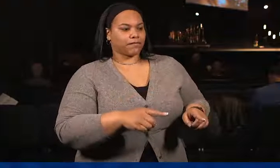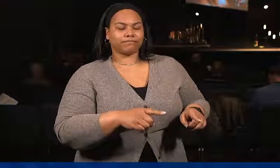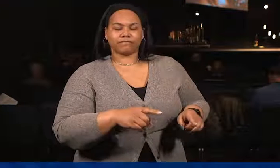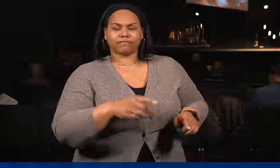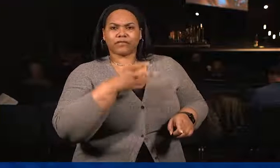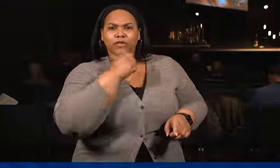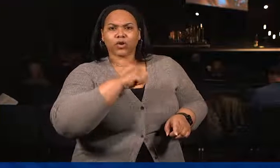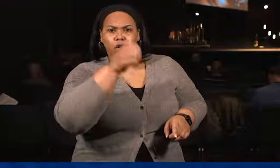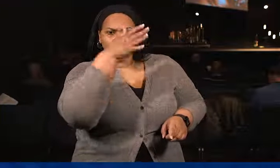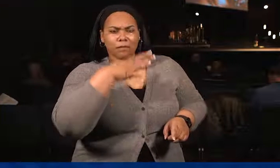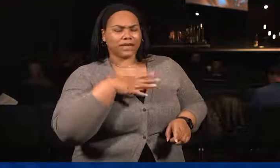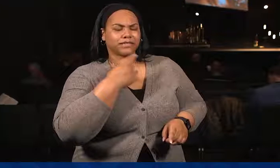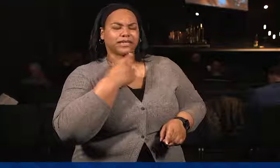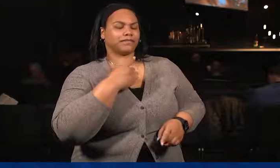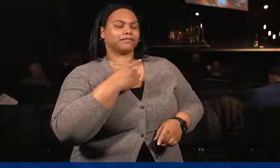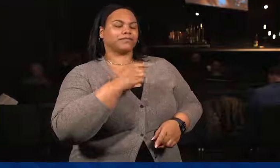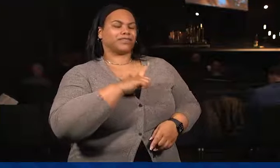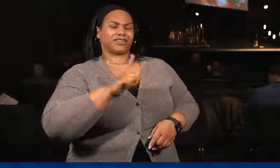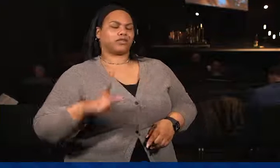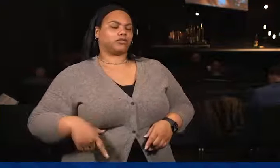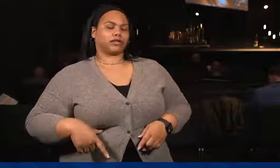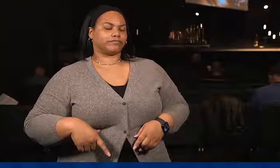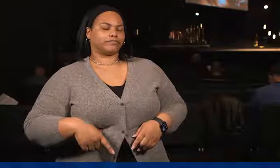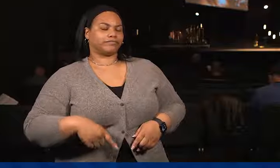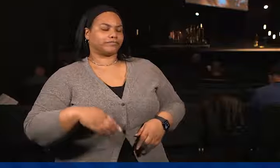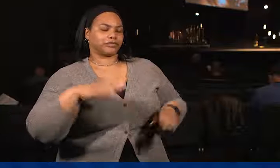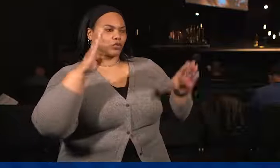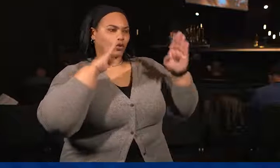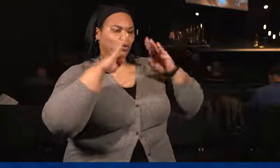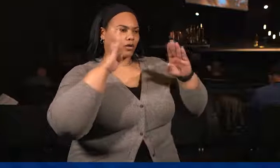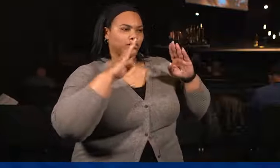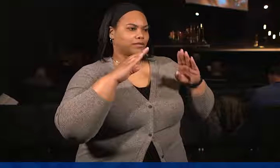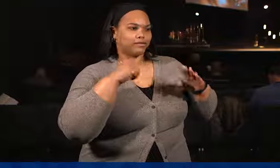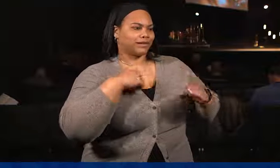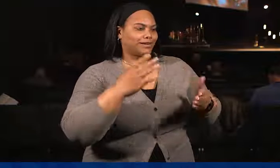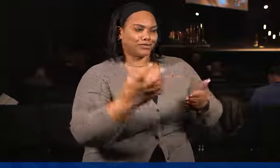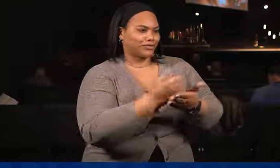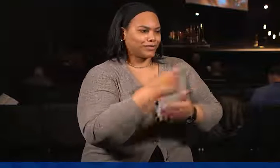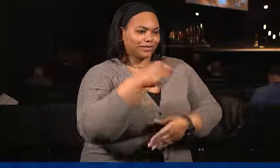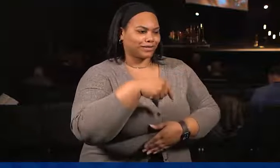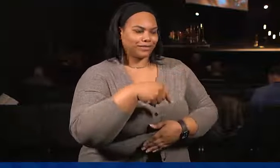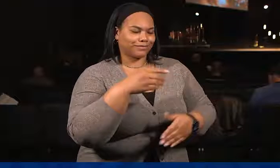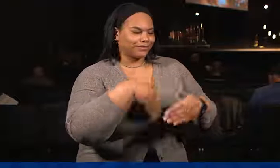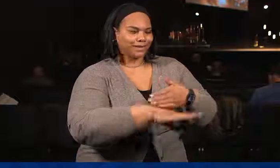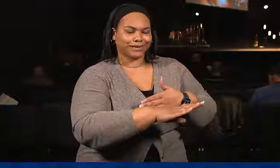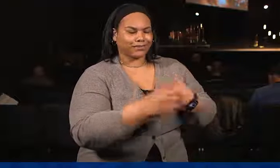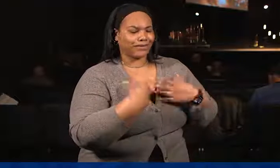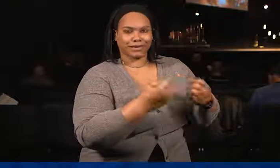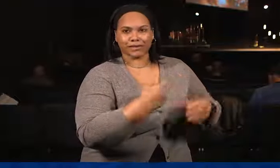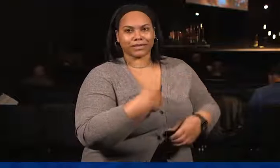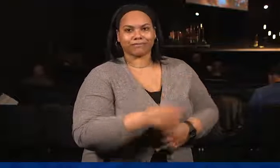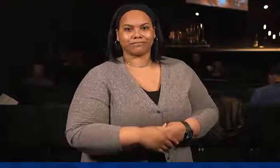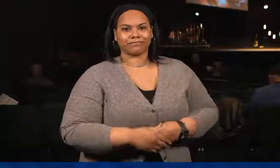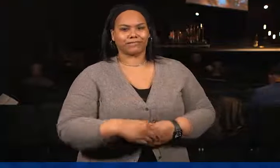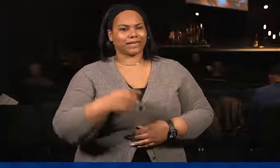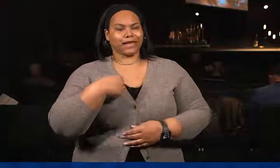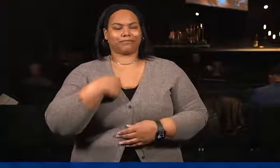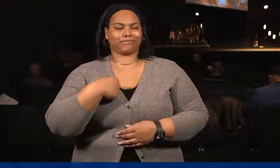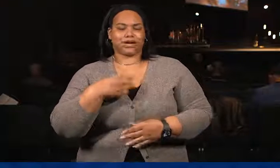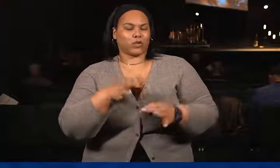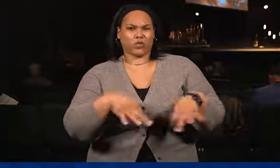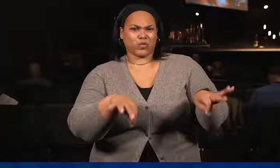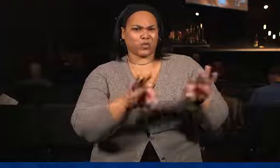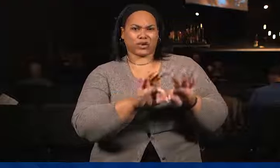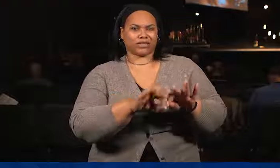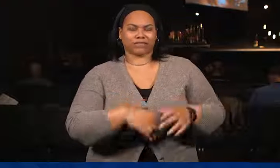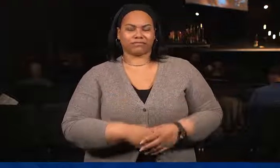him, "Lord, don't trouble yourself, for I do not deserve to have you come under my roof. That is why I did not even consider myself worthy to